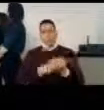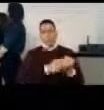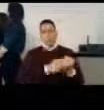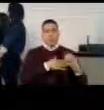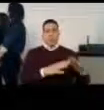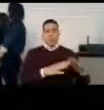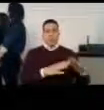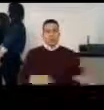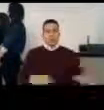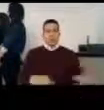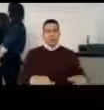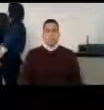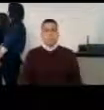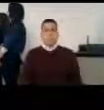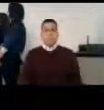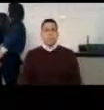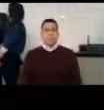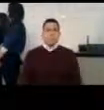for your children.